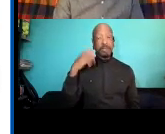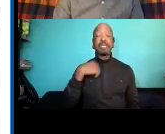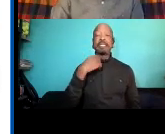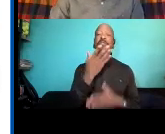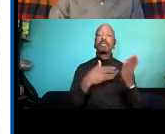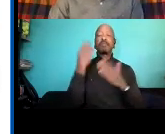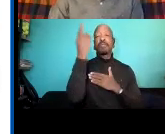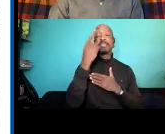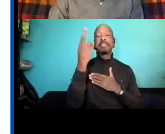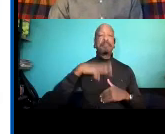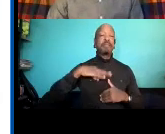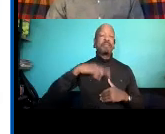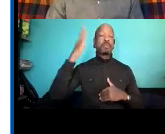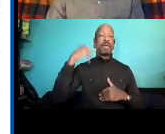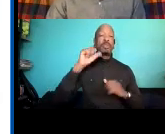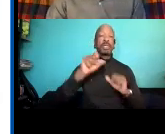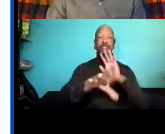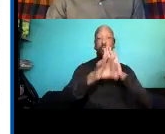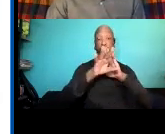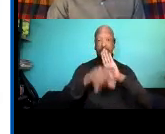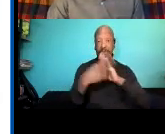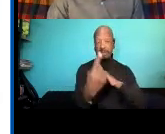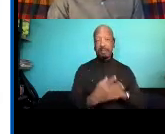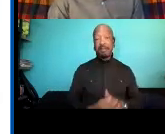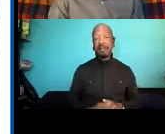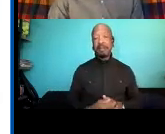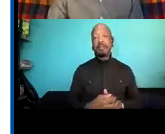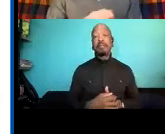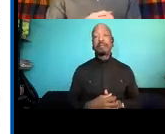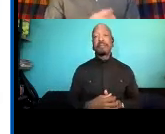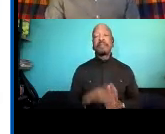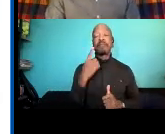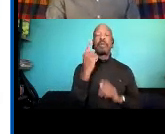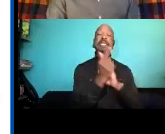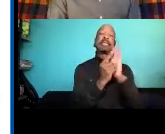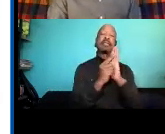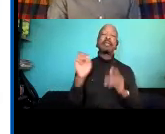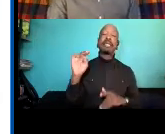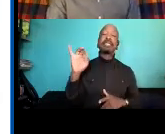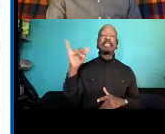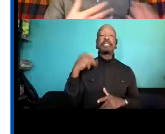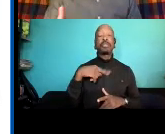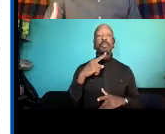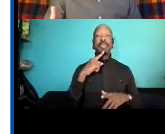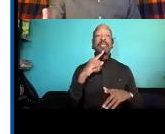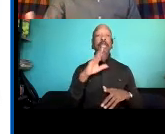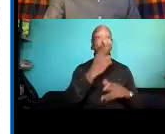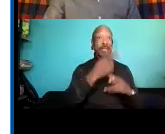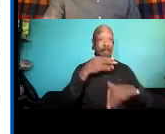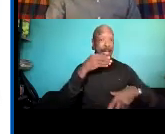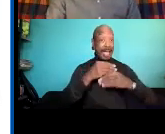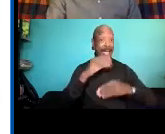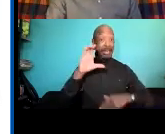about why you could choose this form, this legal entity. So you can put cooperative in your name. A lot of people